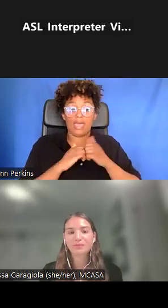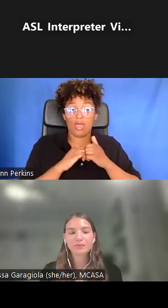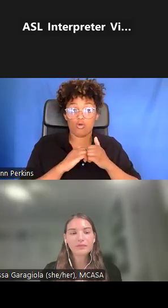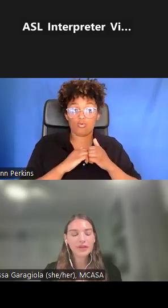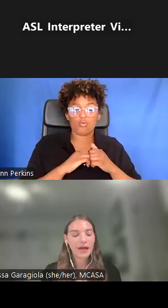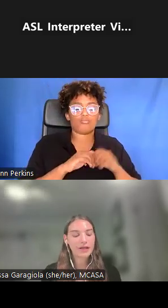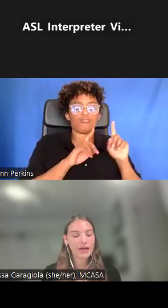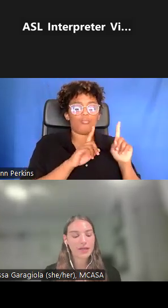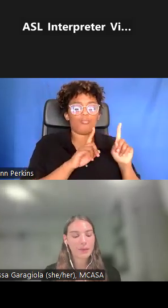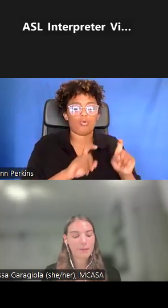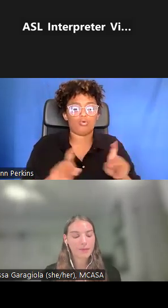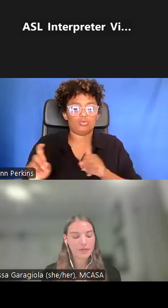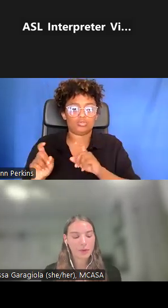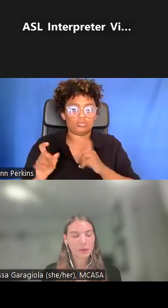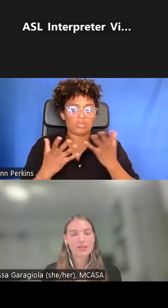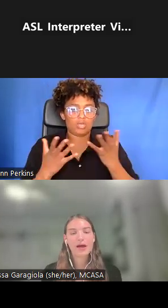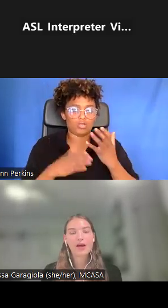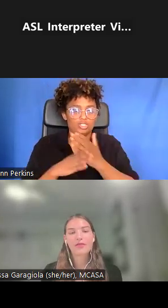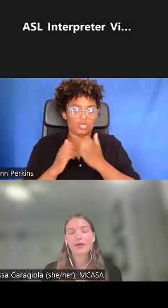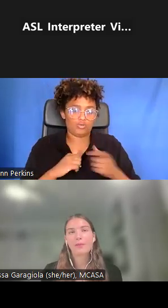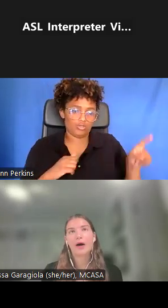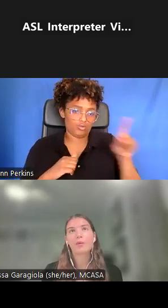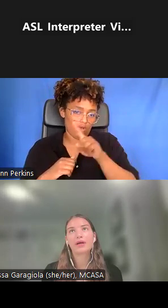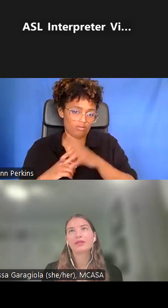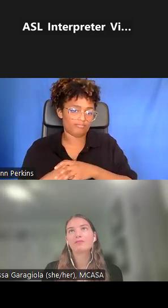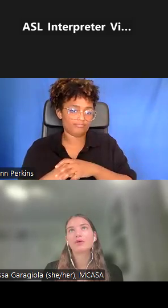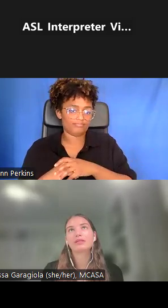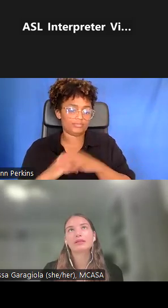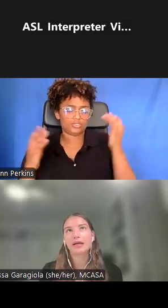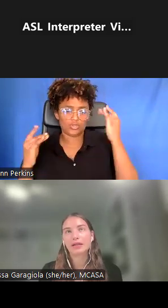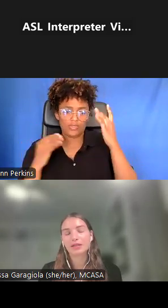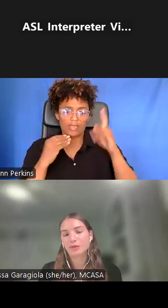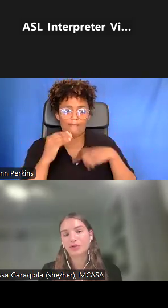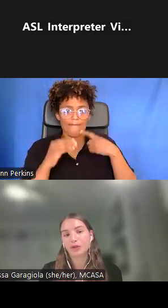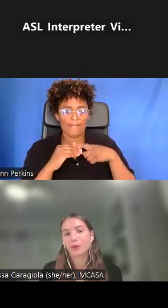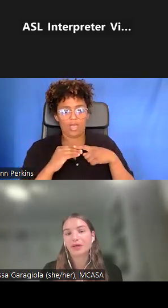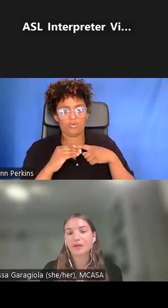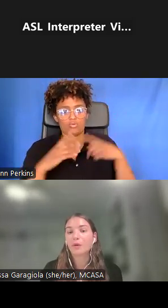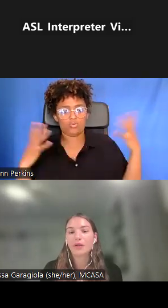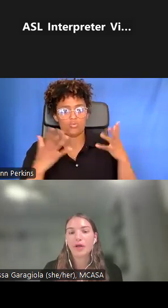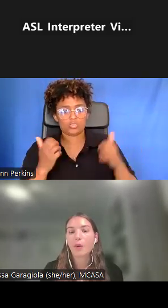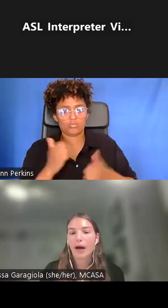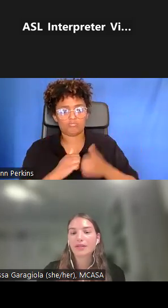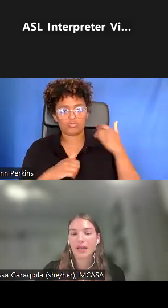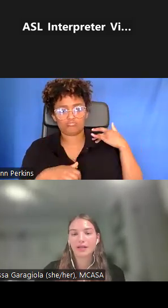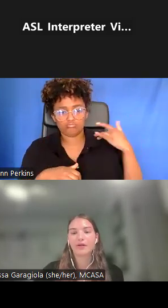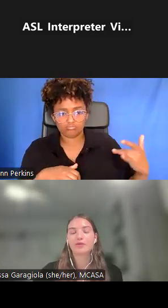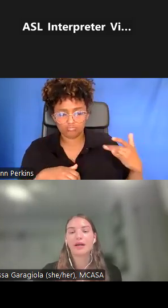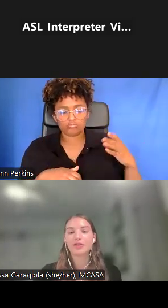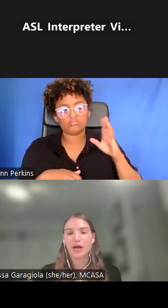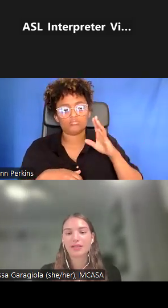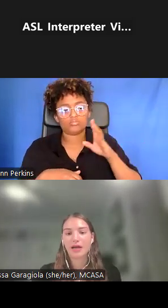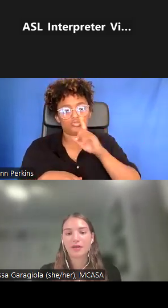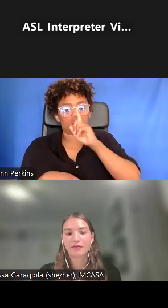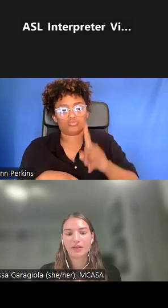share. And as I pop up these polls, think about what is most likely to be true given what we know about secondary